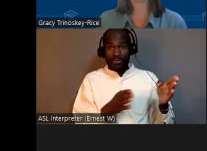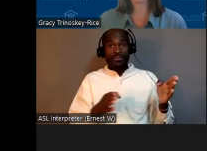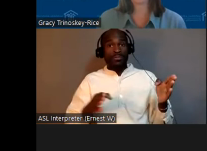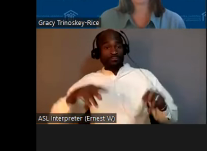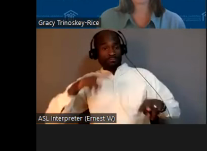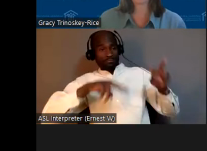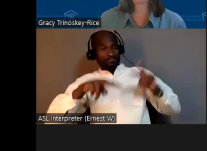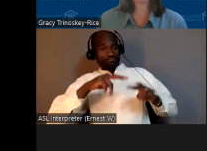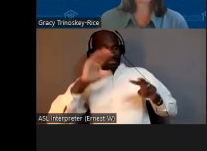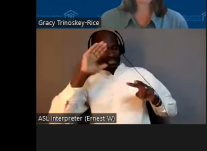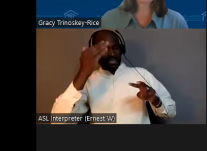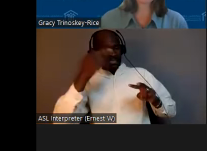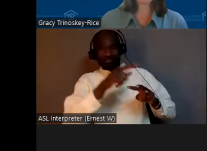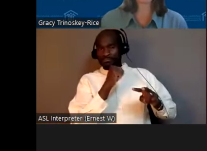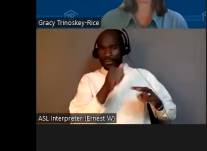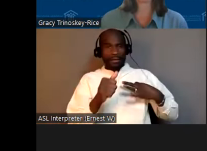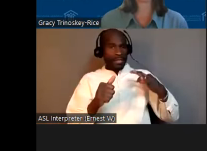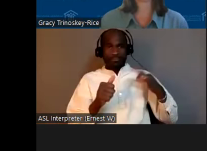no longer be eligible.